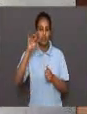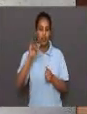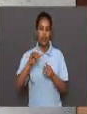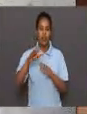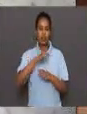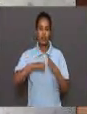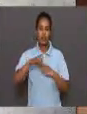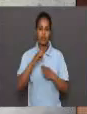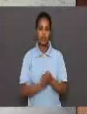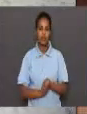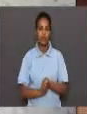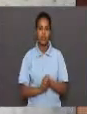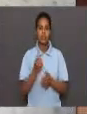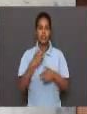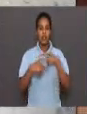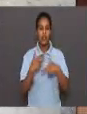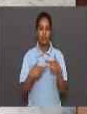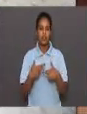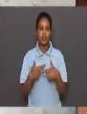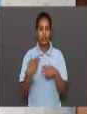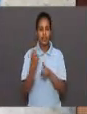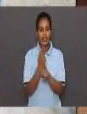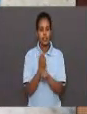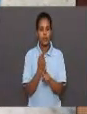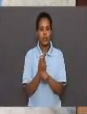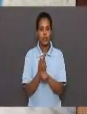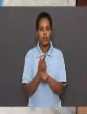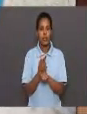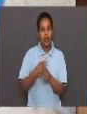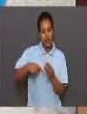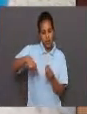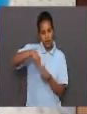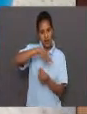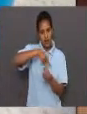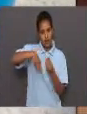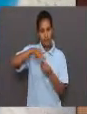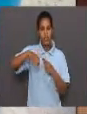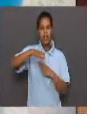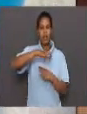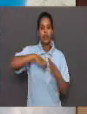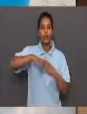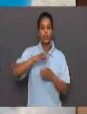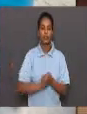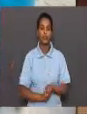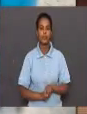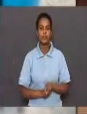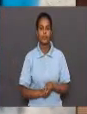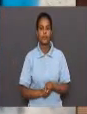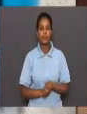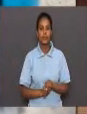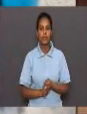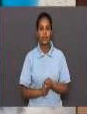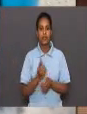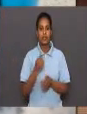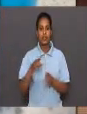electrodes, the reactions take place around the electrodes.